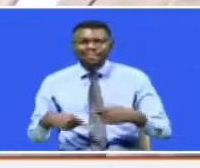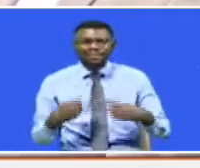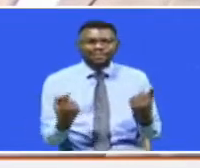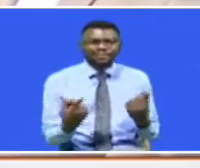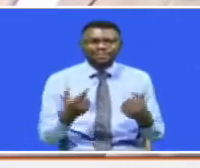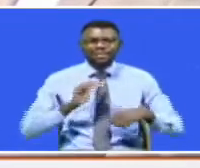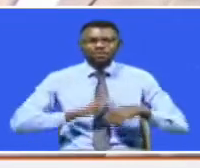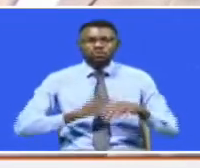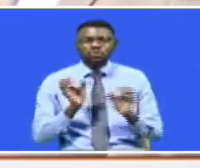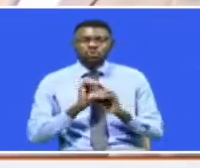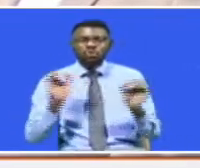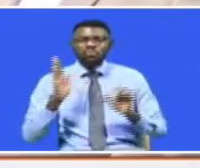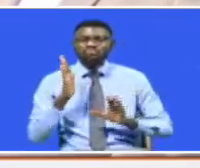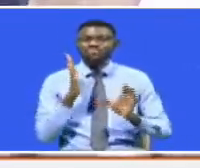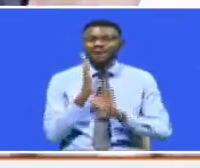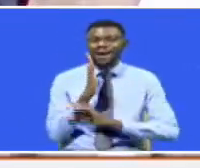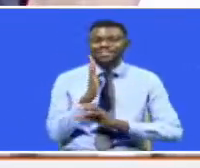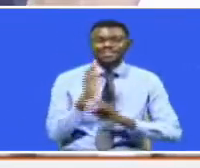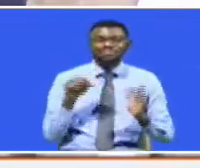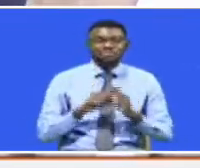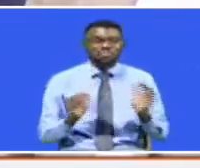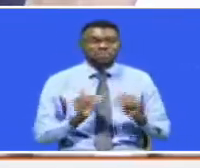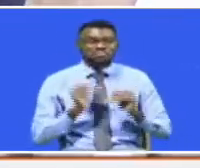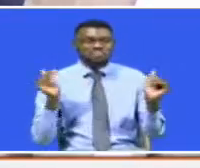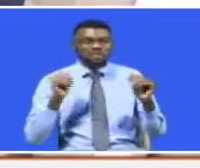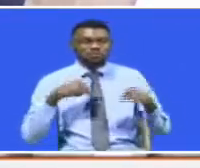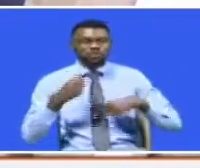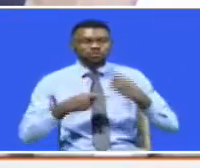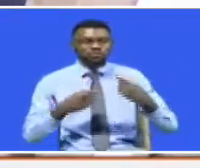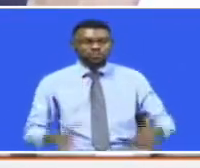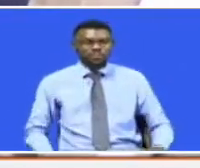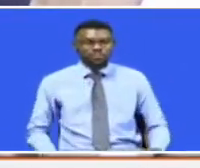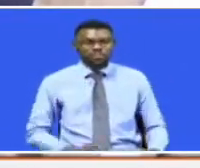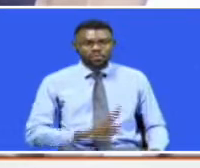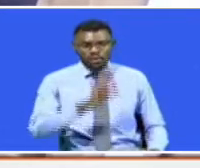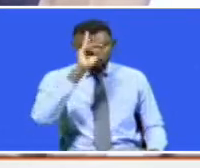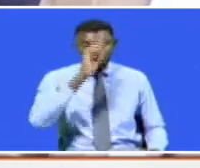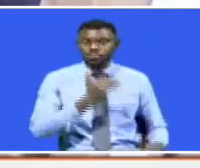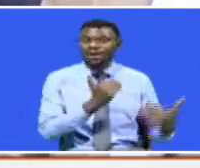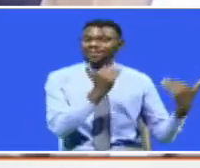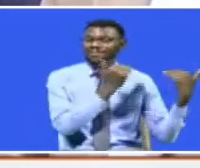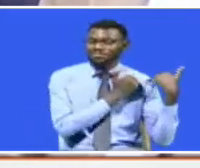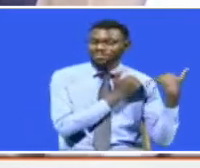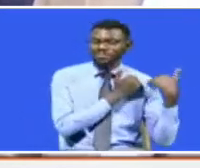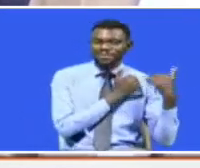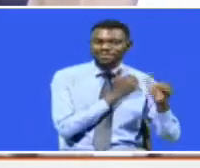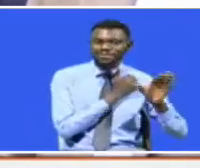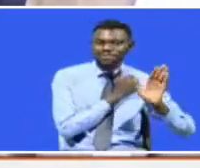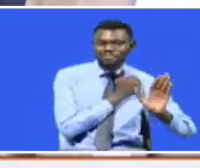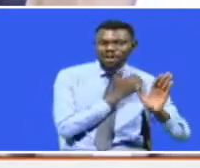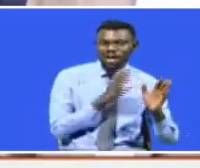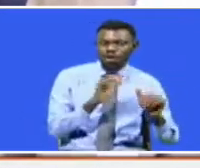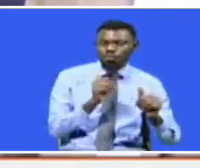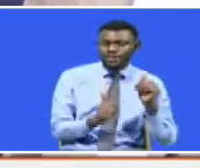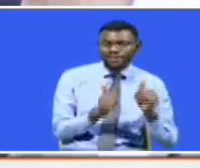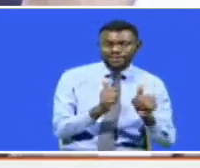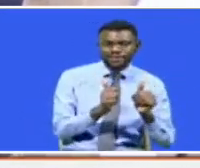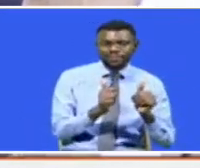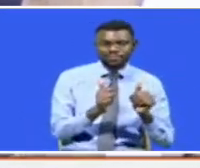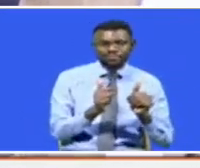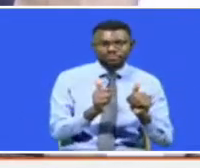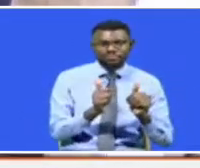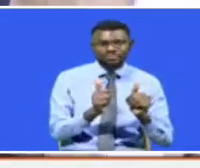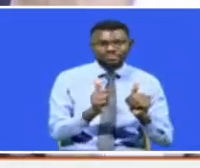country deeper into a crisis. The main mandate of police during demonstrations is to provide security